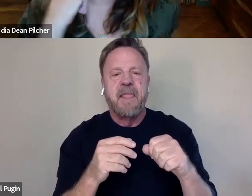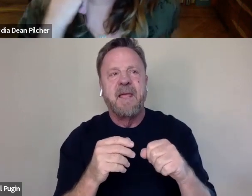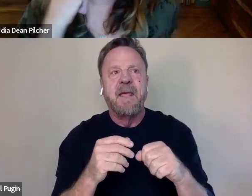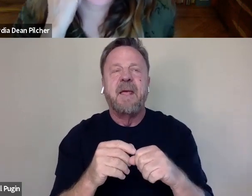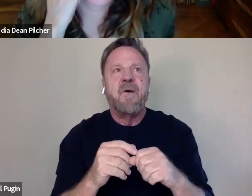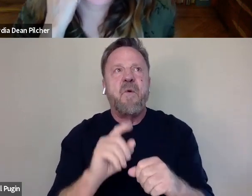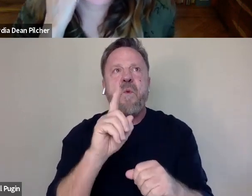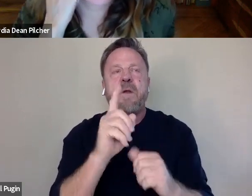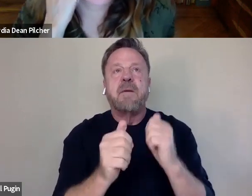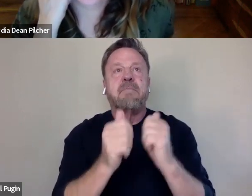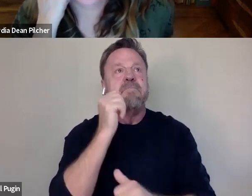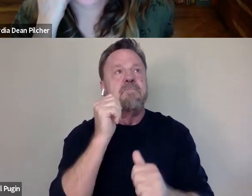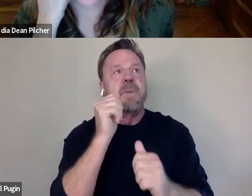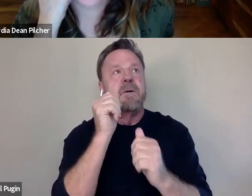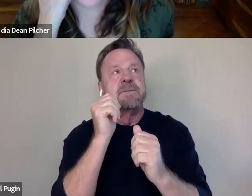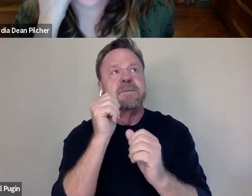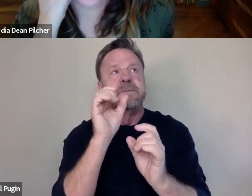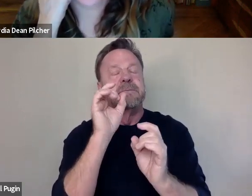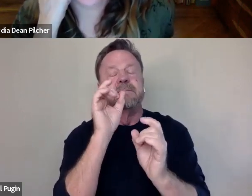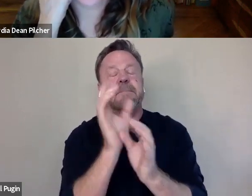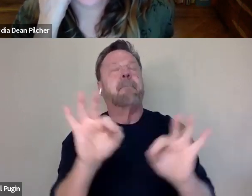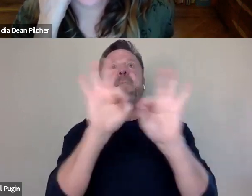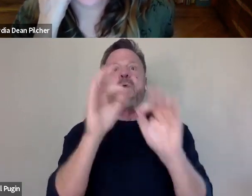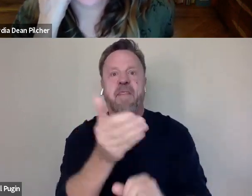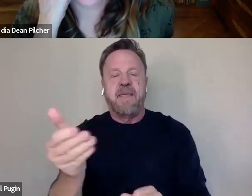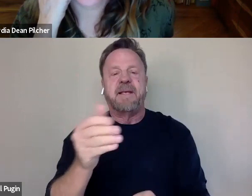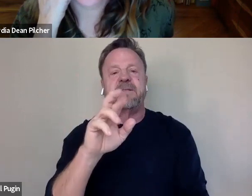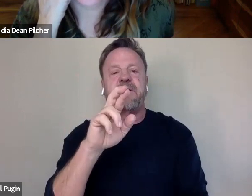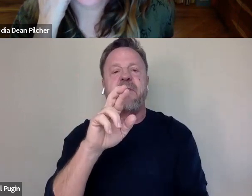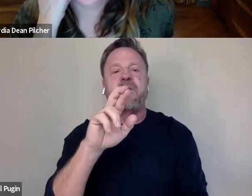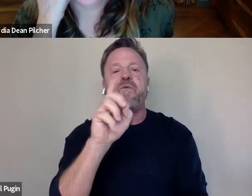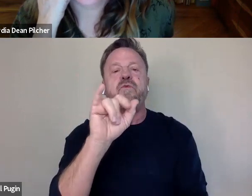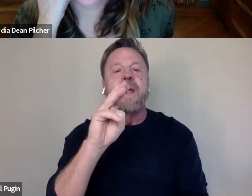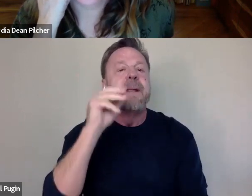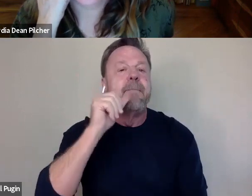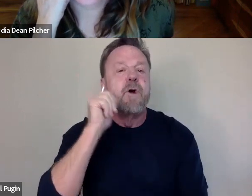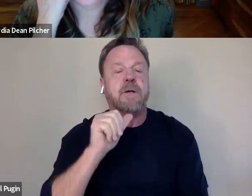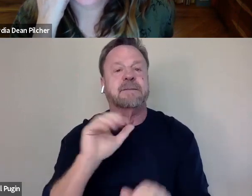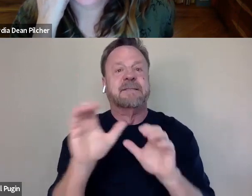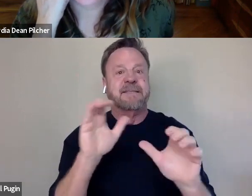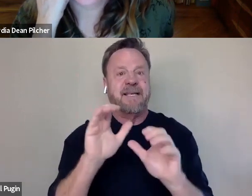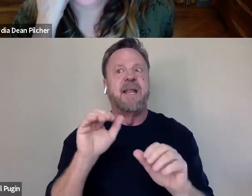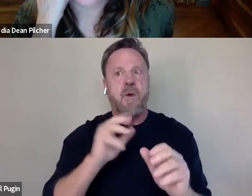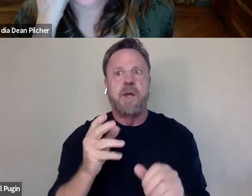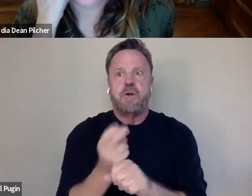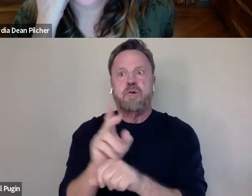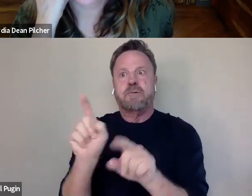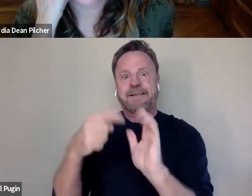one of the most profound things I think that the Radium Girls did, which I think we can all take an example from,